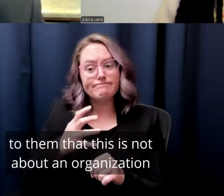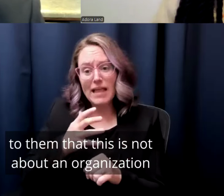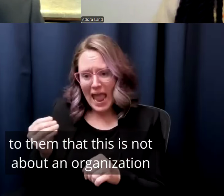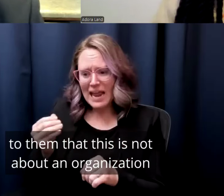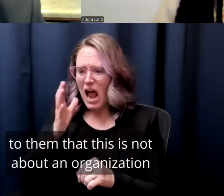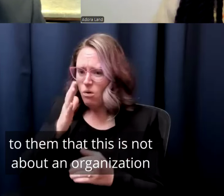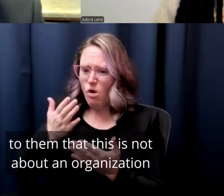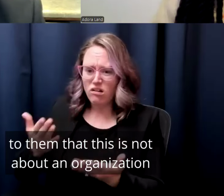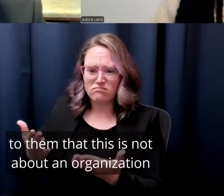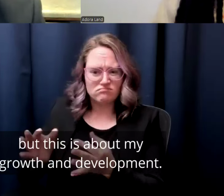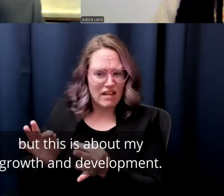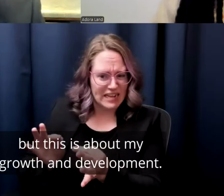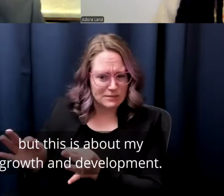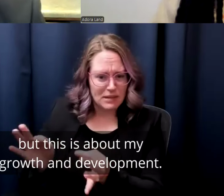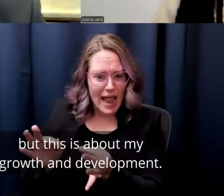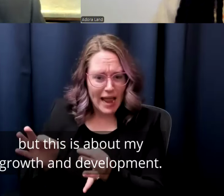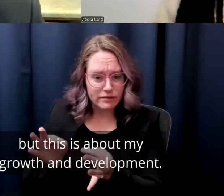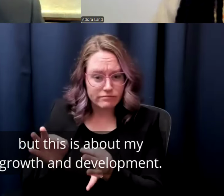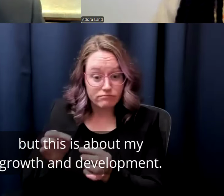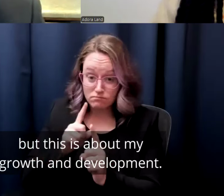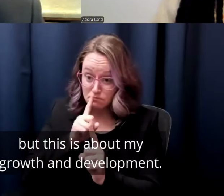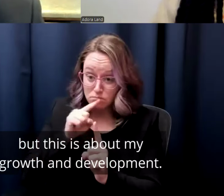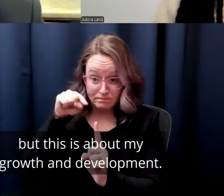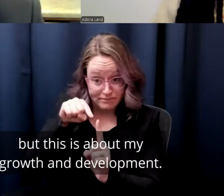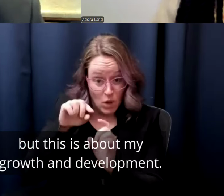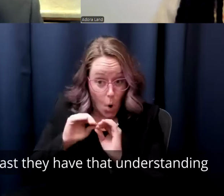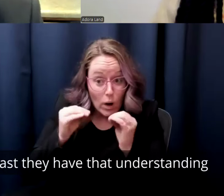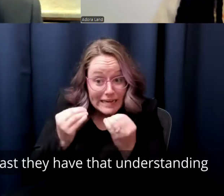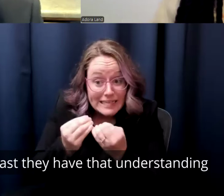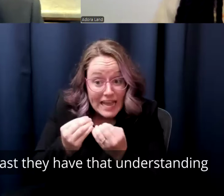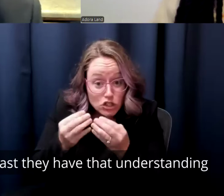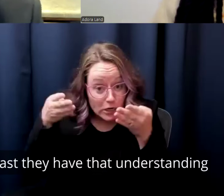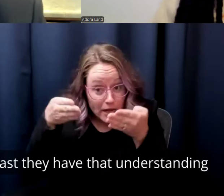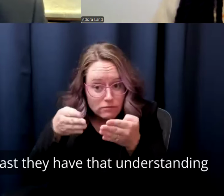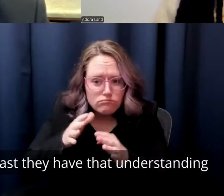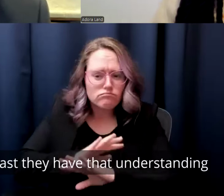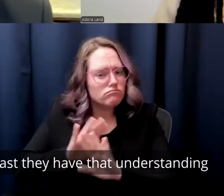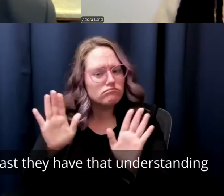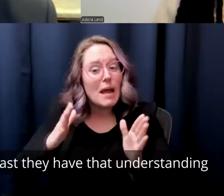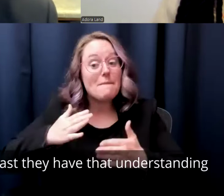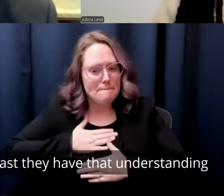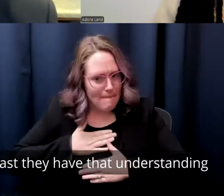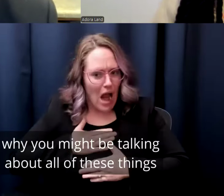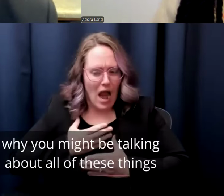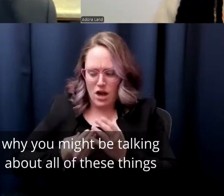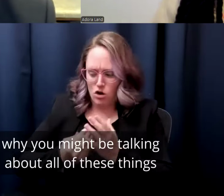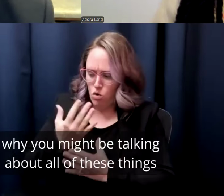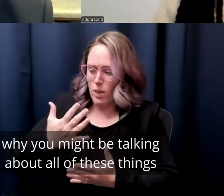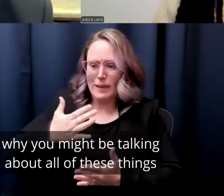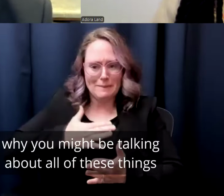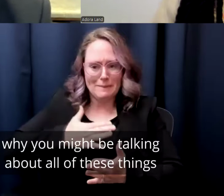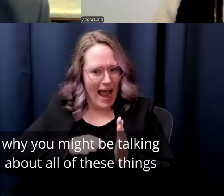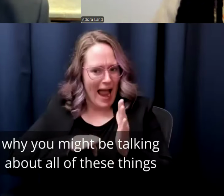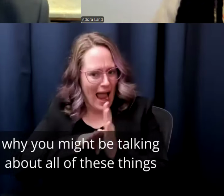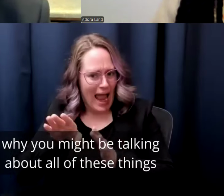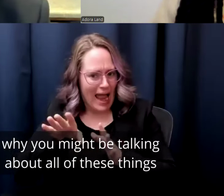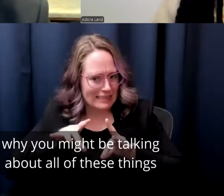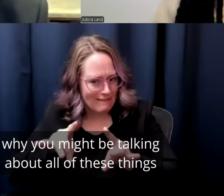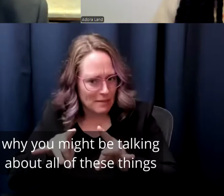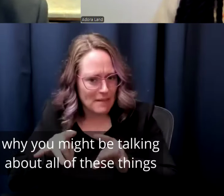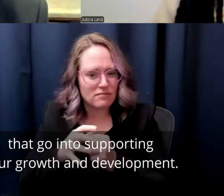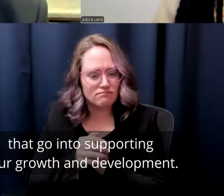not about an organization, but this is about my growth and development. So at least they have that understanding why you might be talking about all